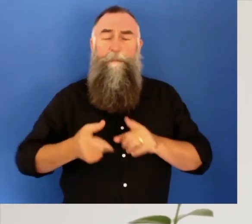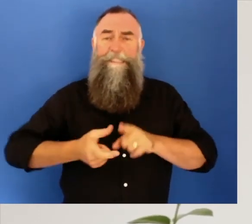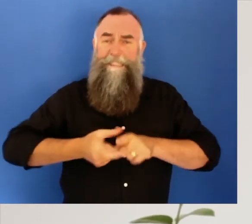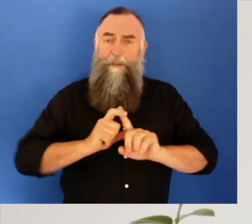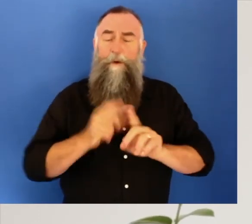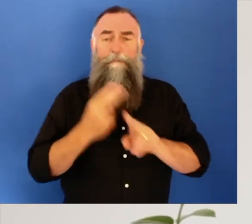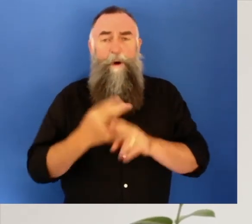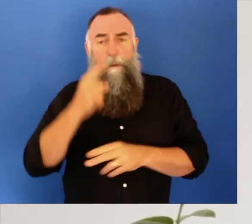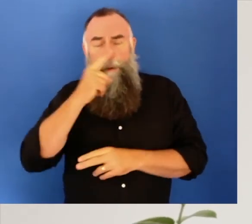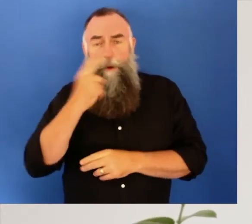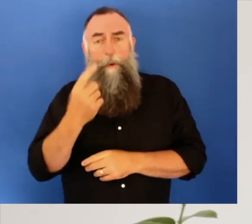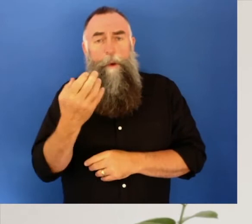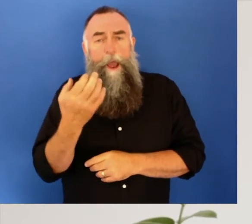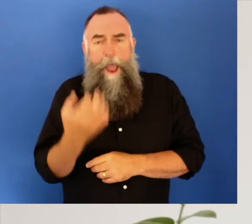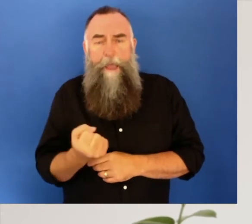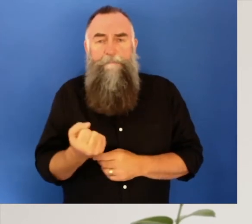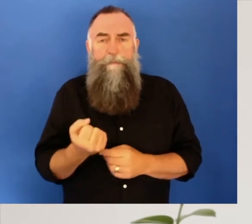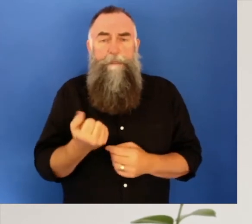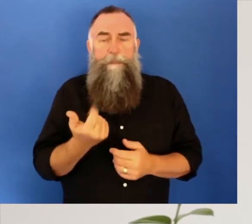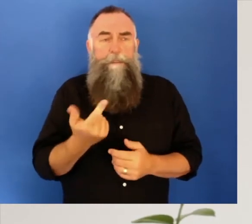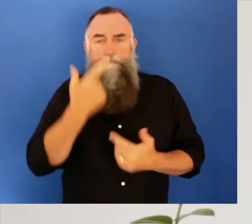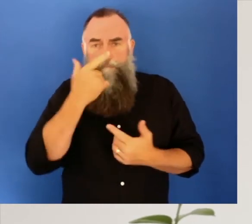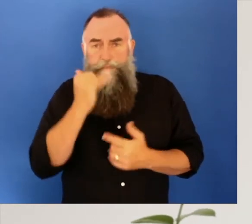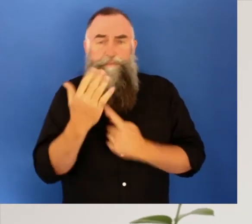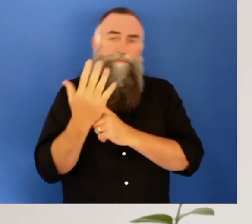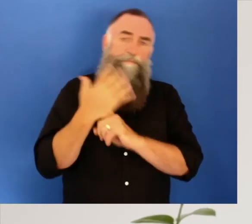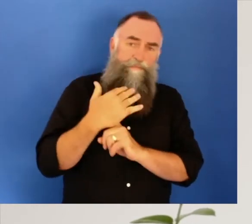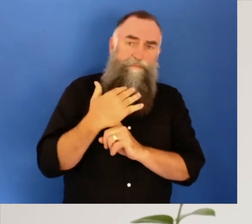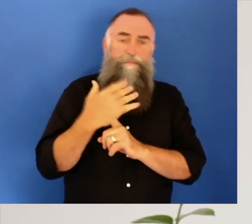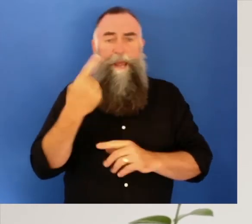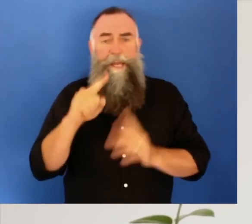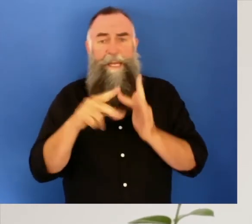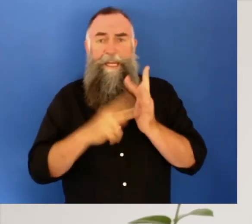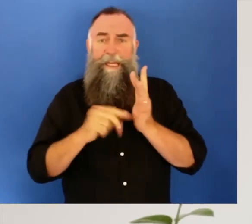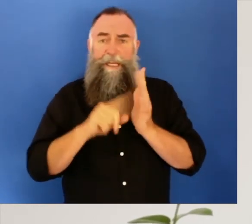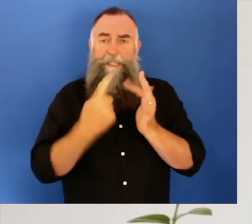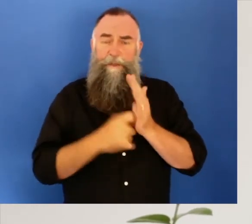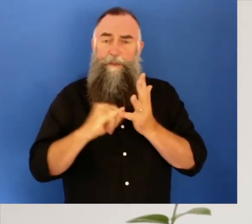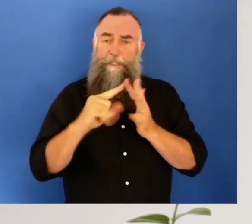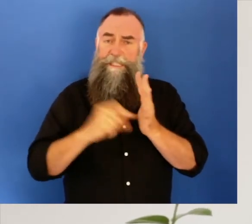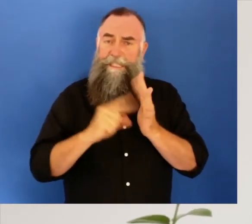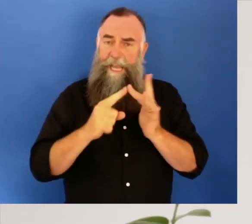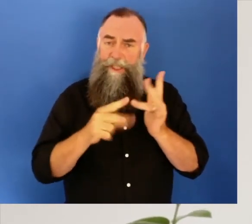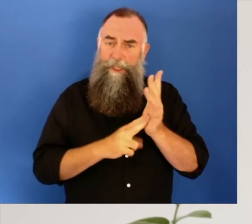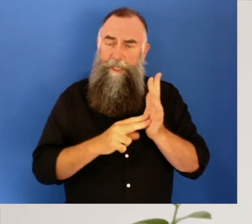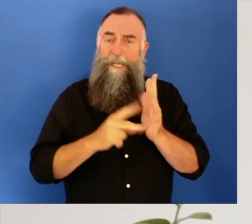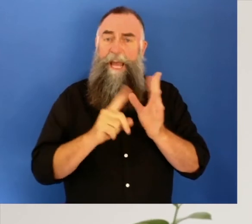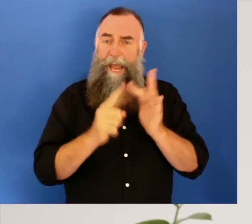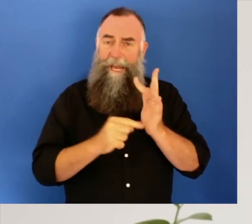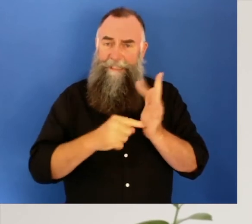and often difficult realities of people who experience multiple forms of oppression and